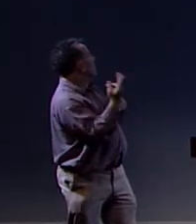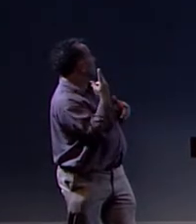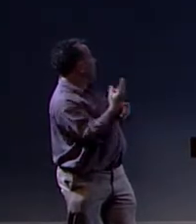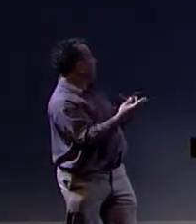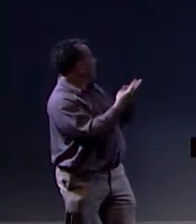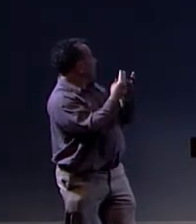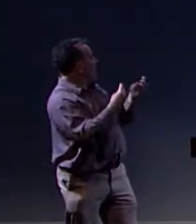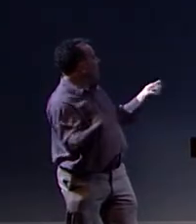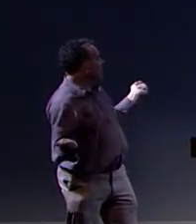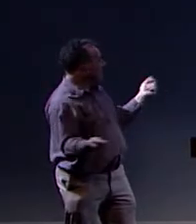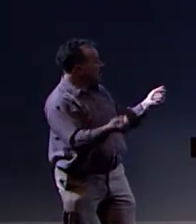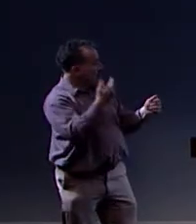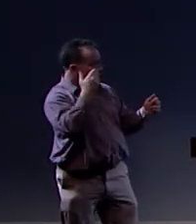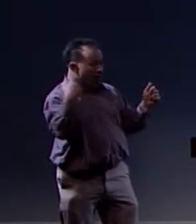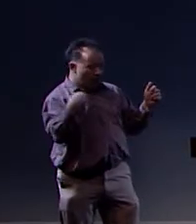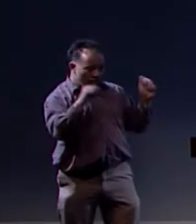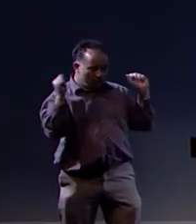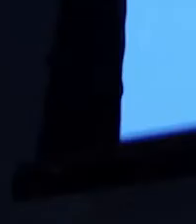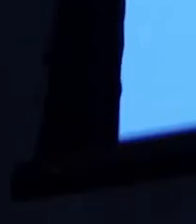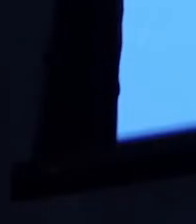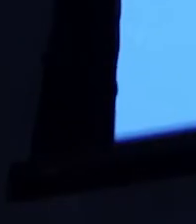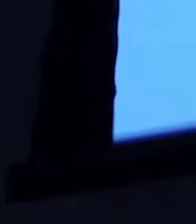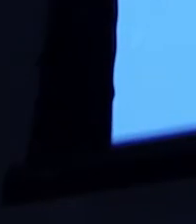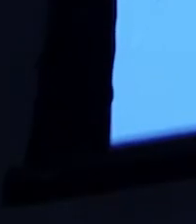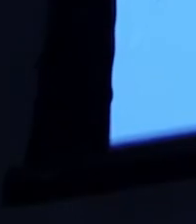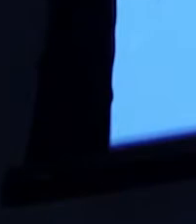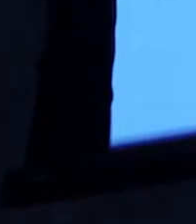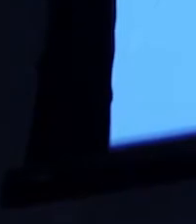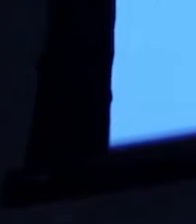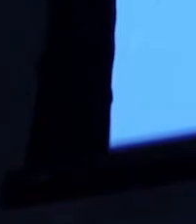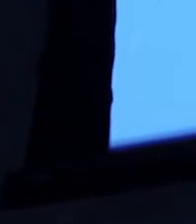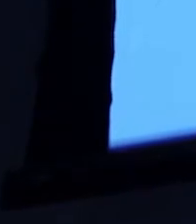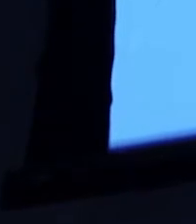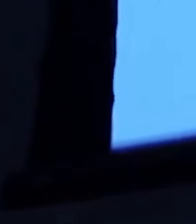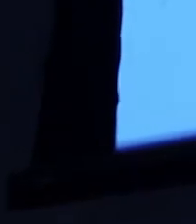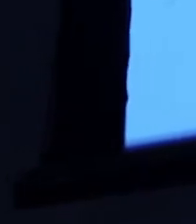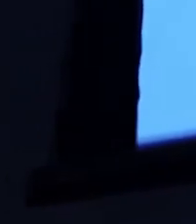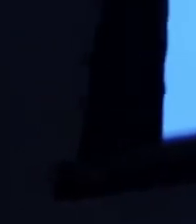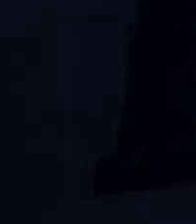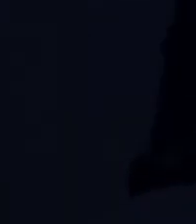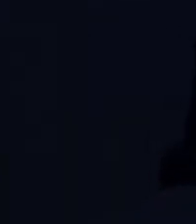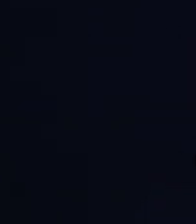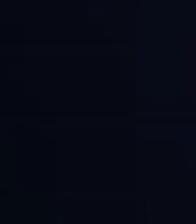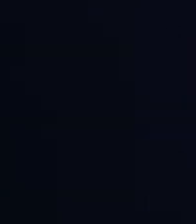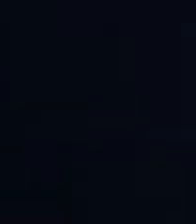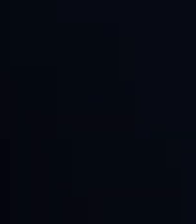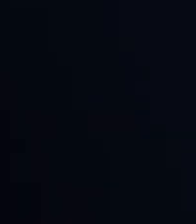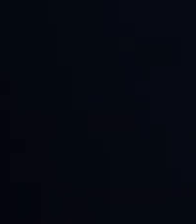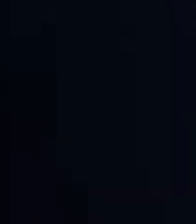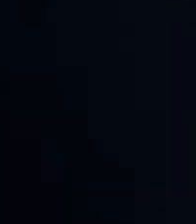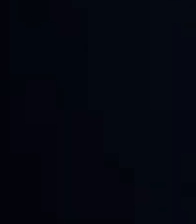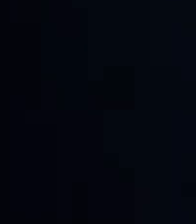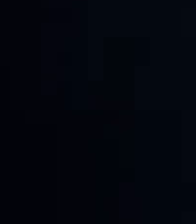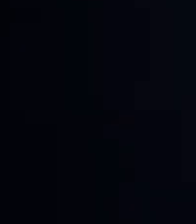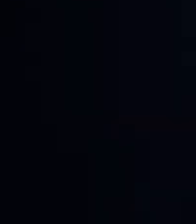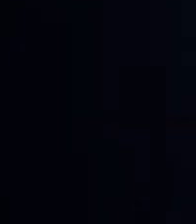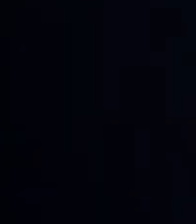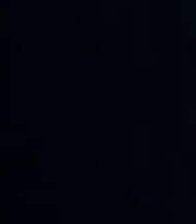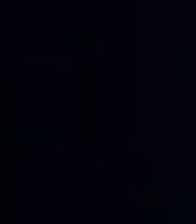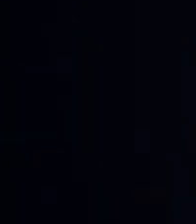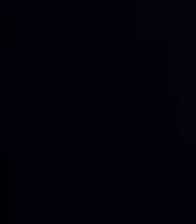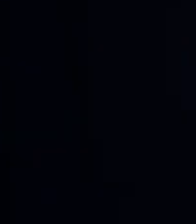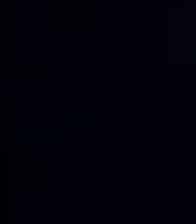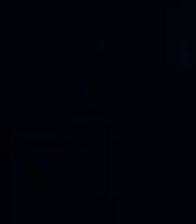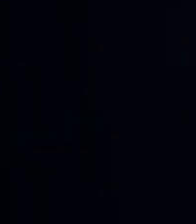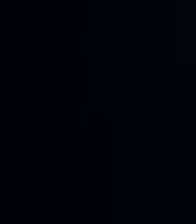you know, we all use this in our work to create experiences of enlightenment and education and entertainment, but they can